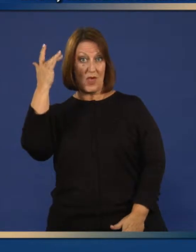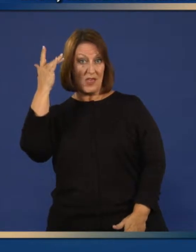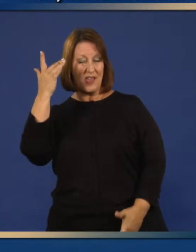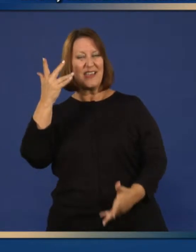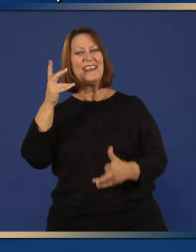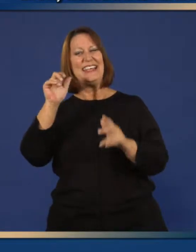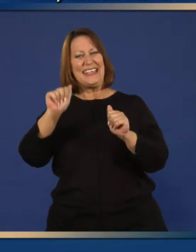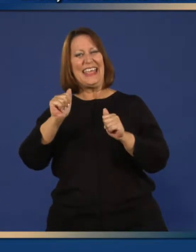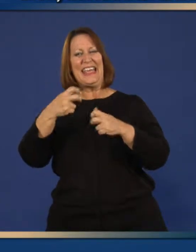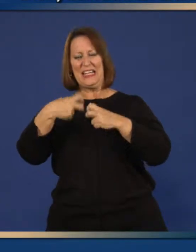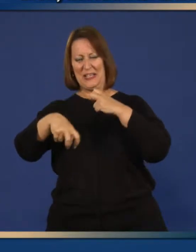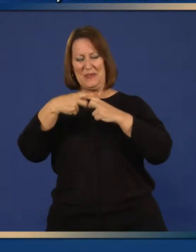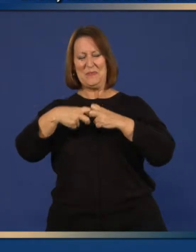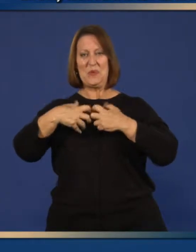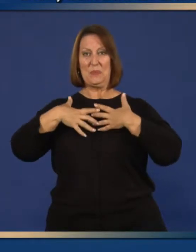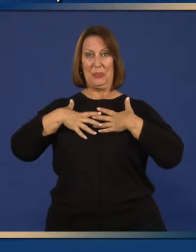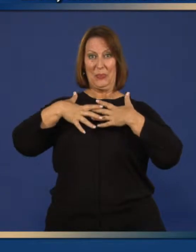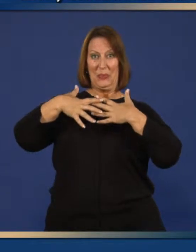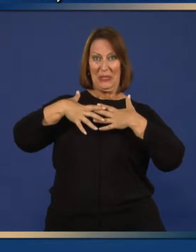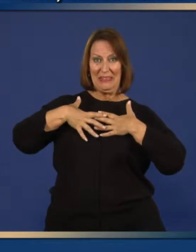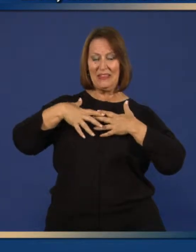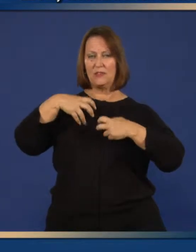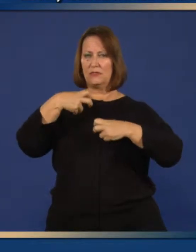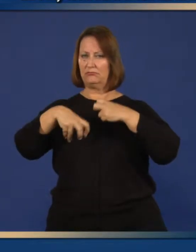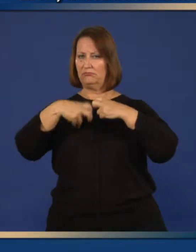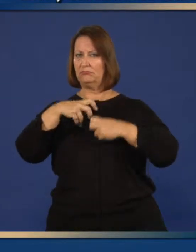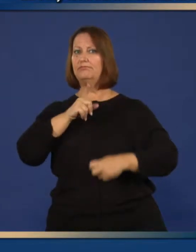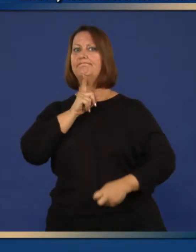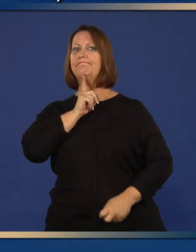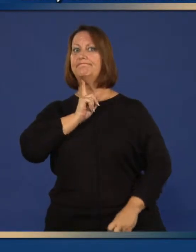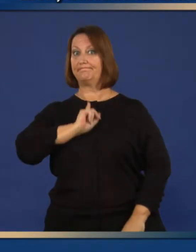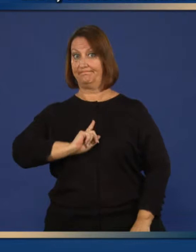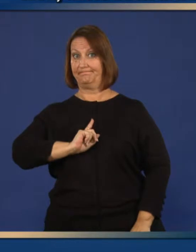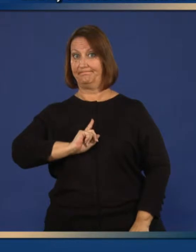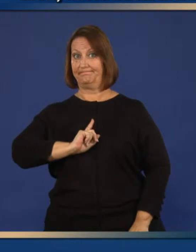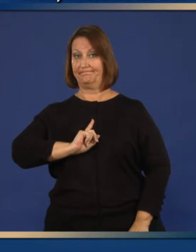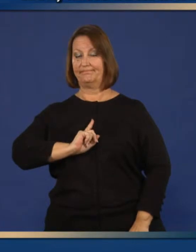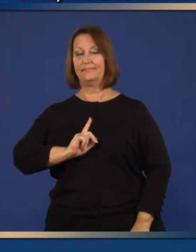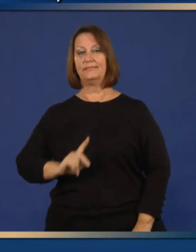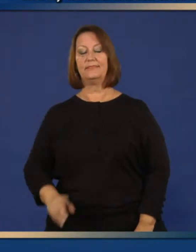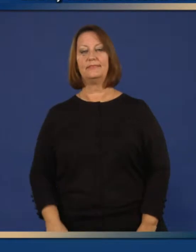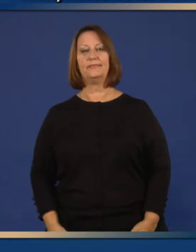that can lead to breathing or swallowing problems.